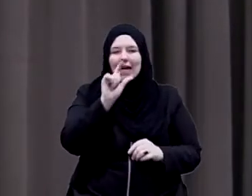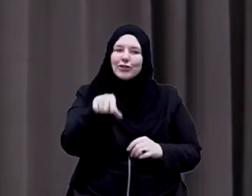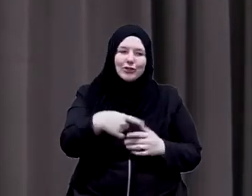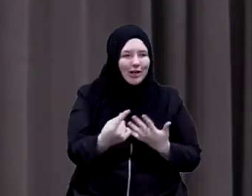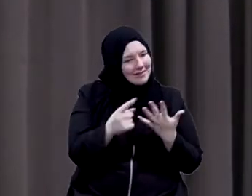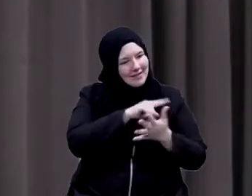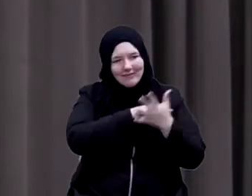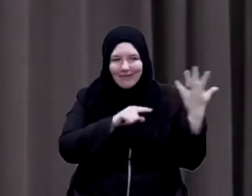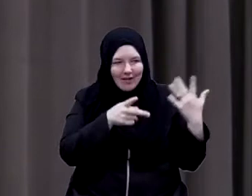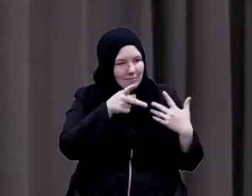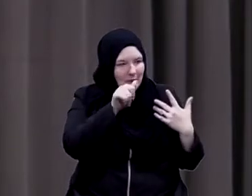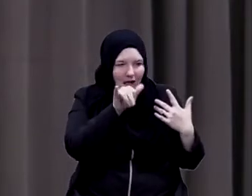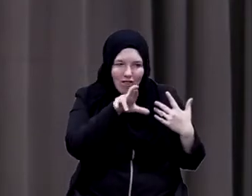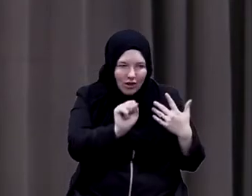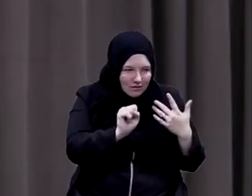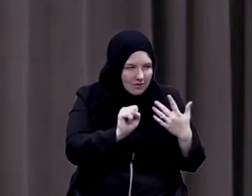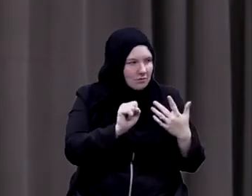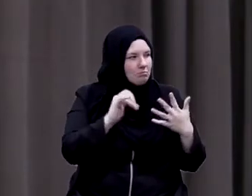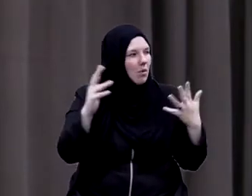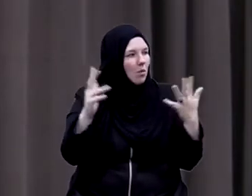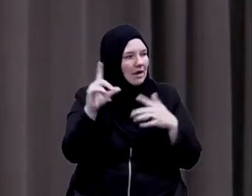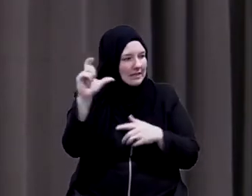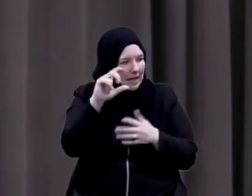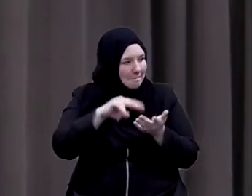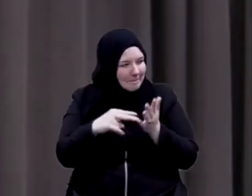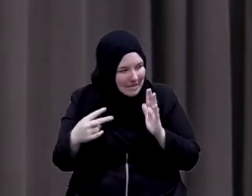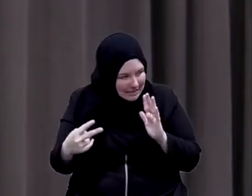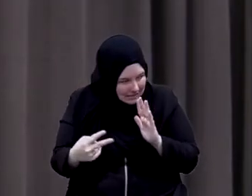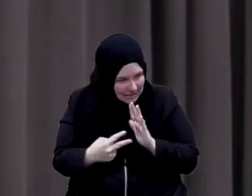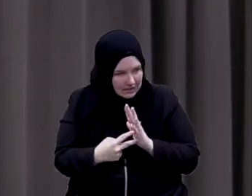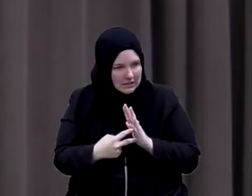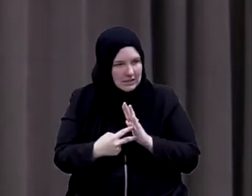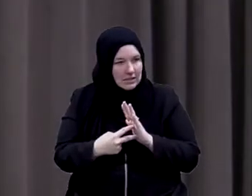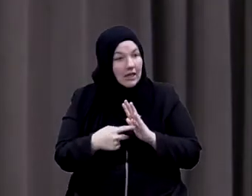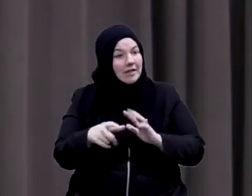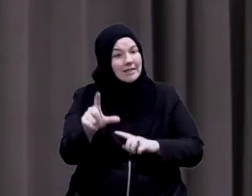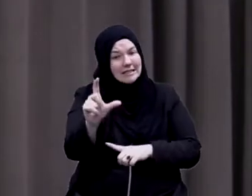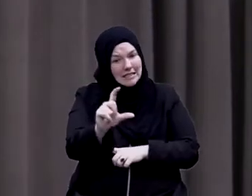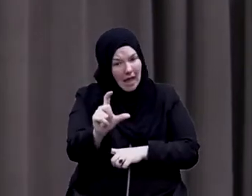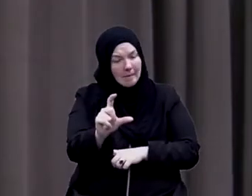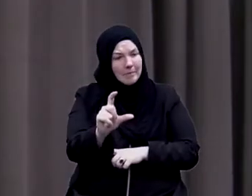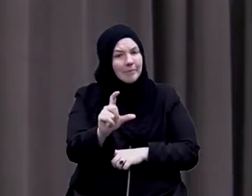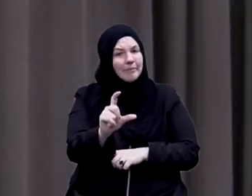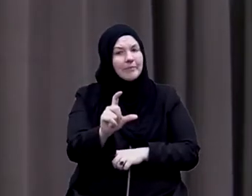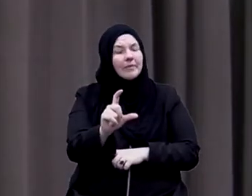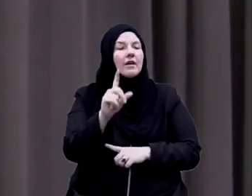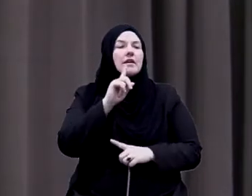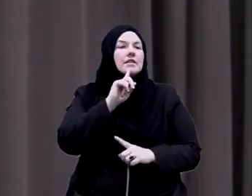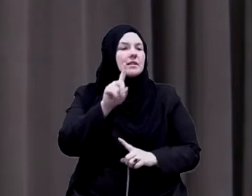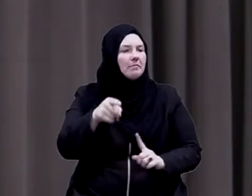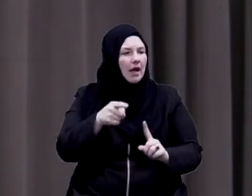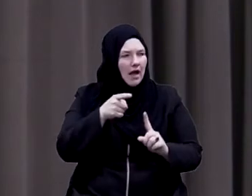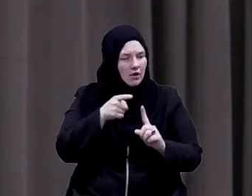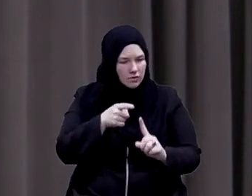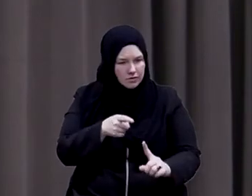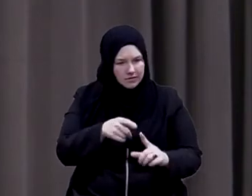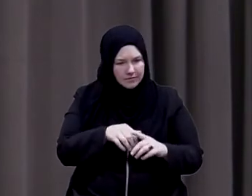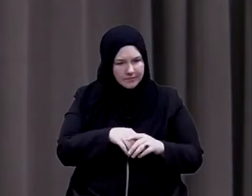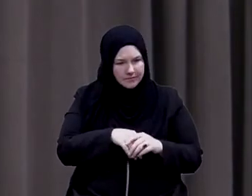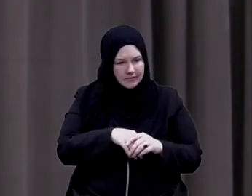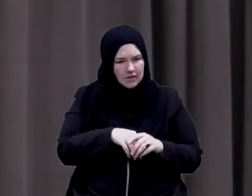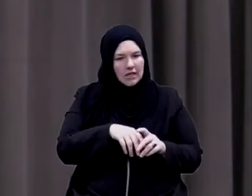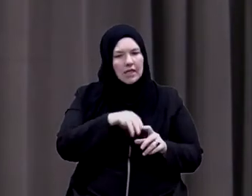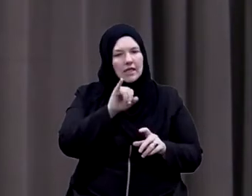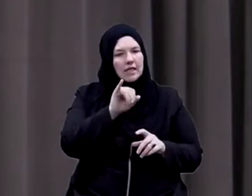to the rest of what Islam is about. Islam is as much about Amr bil